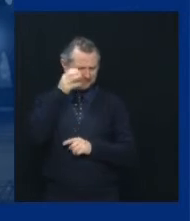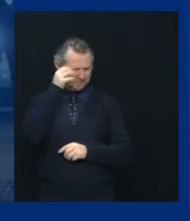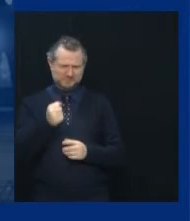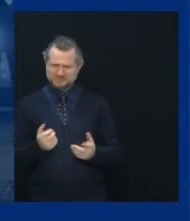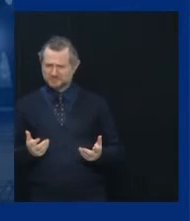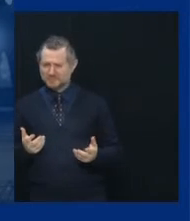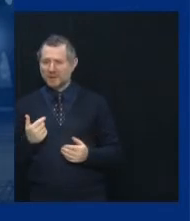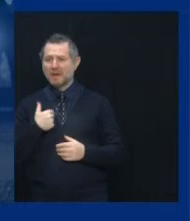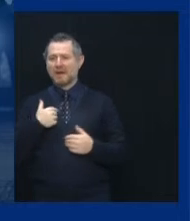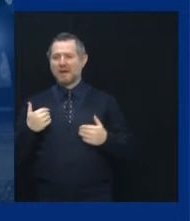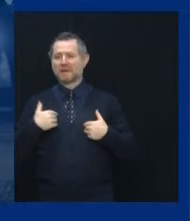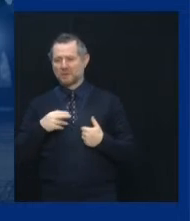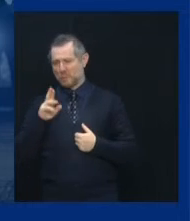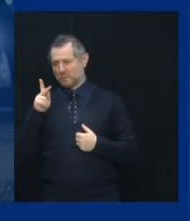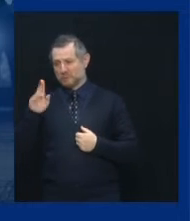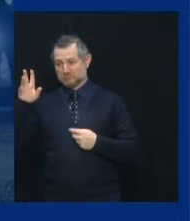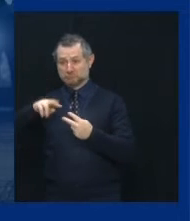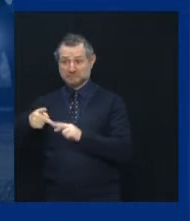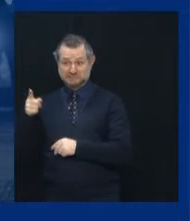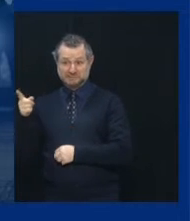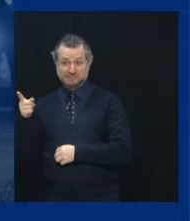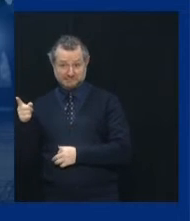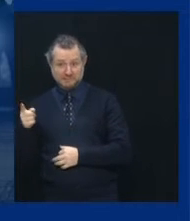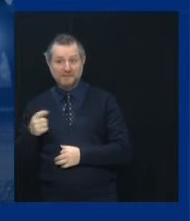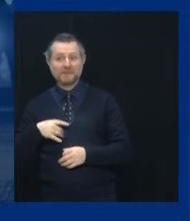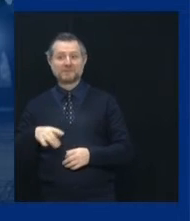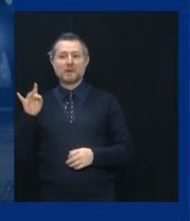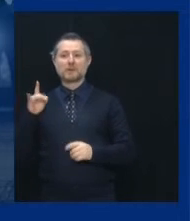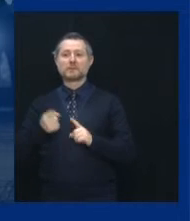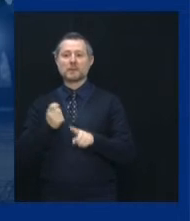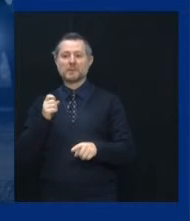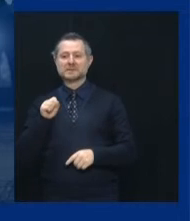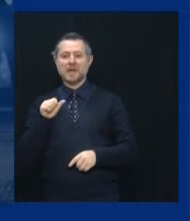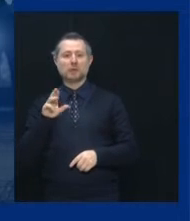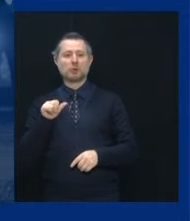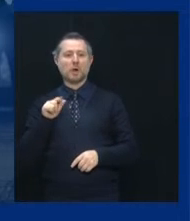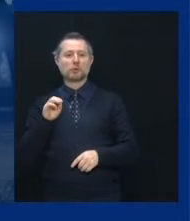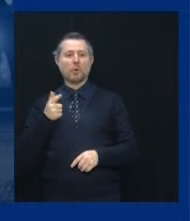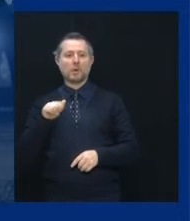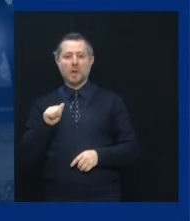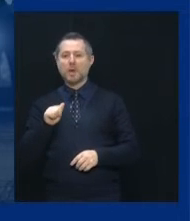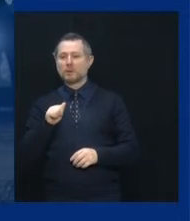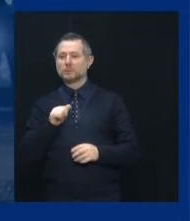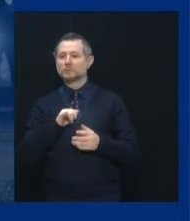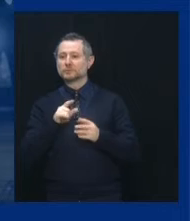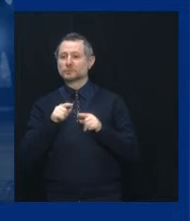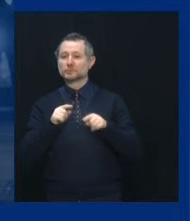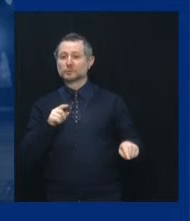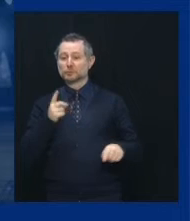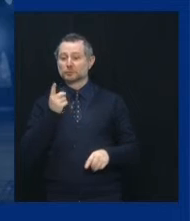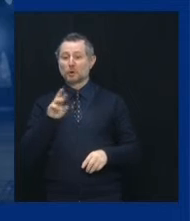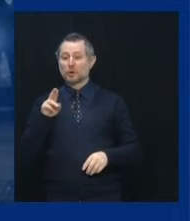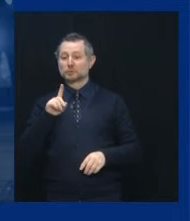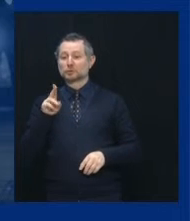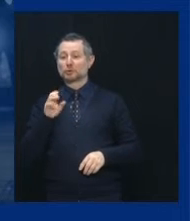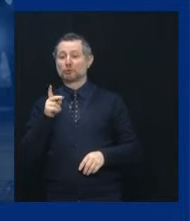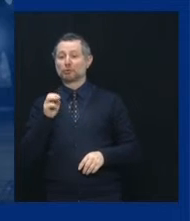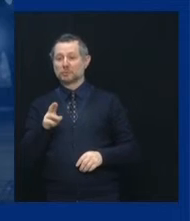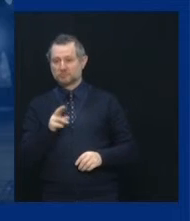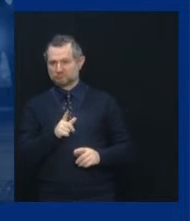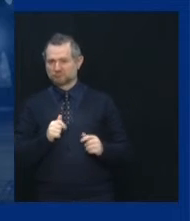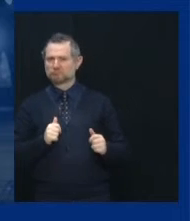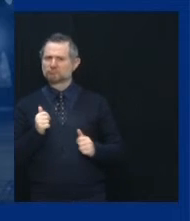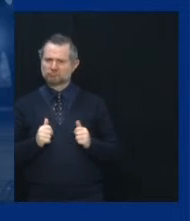UK strain case that we found in Saratoga. Dr. Zucker has been very aggressive about contact